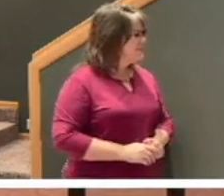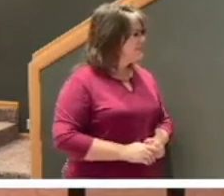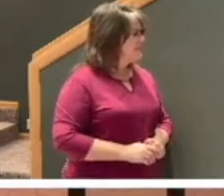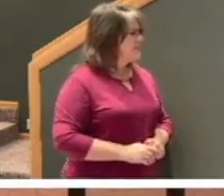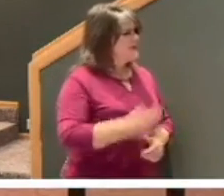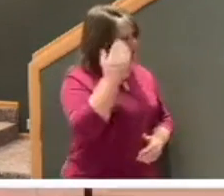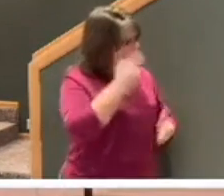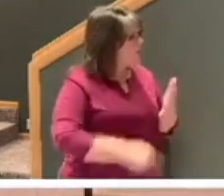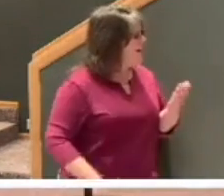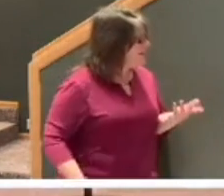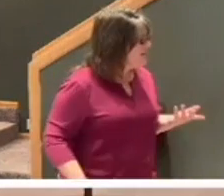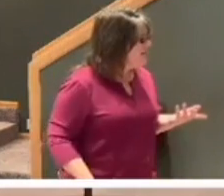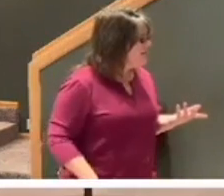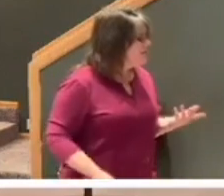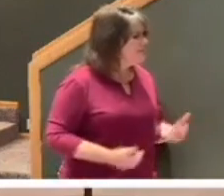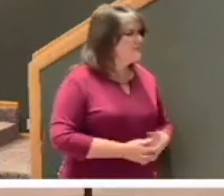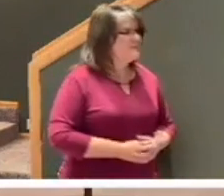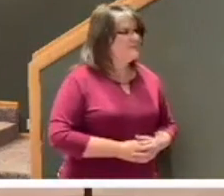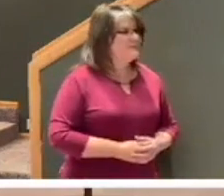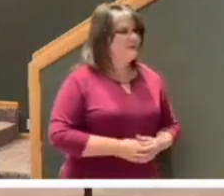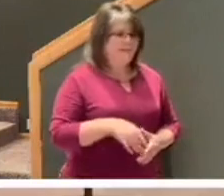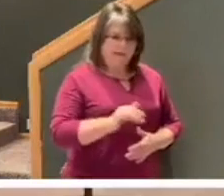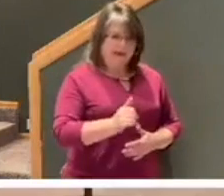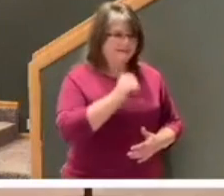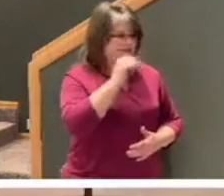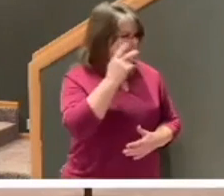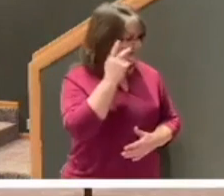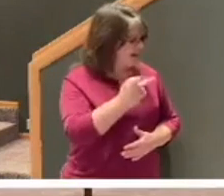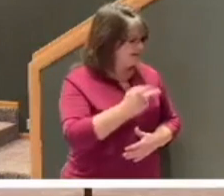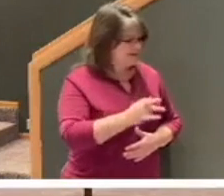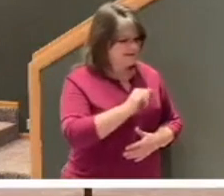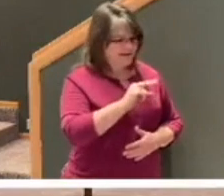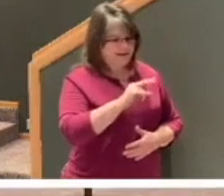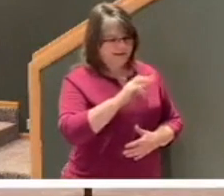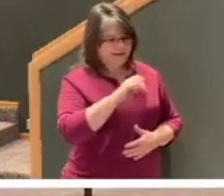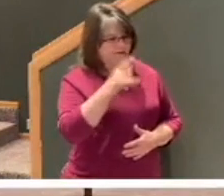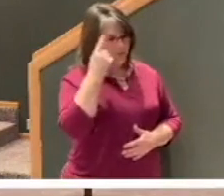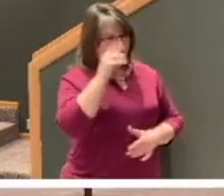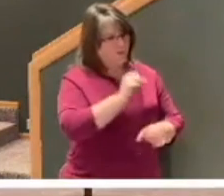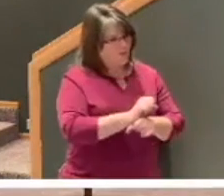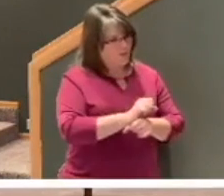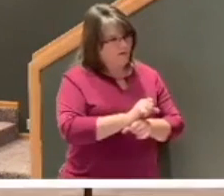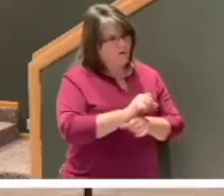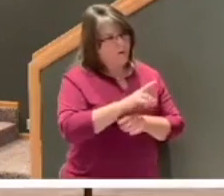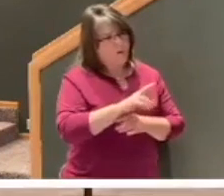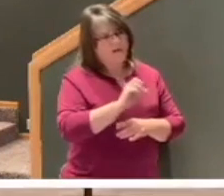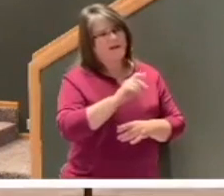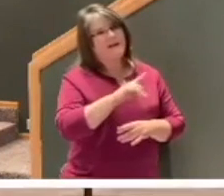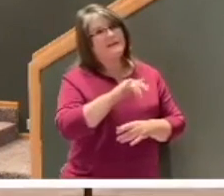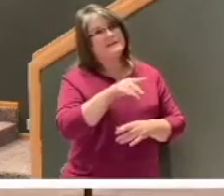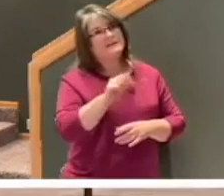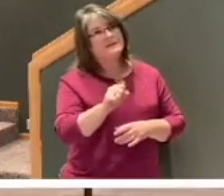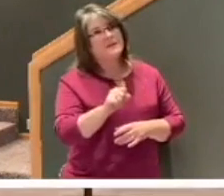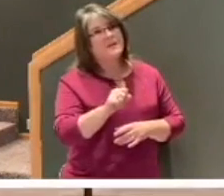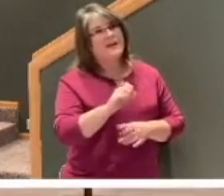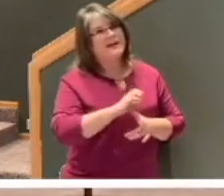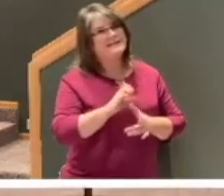You know what? I still haven't seen an invoice for the work or the supplies either.